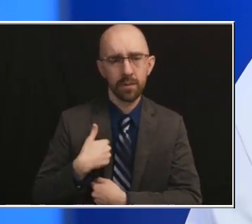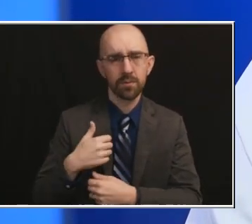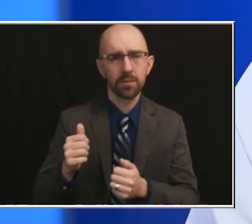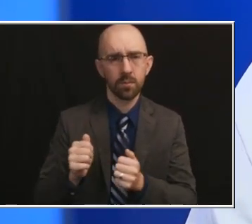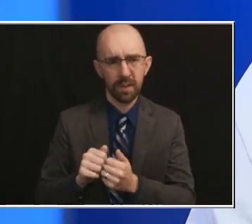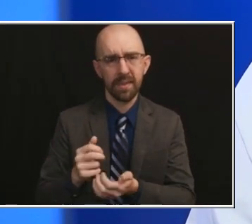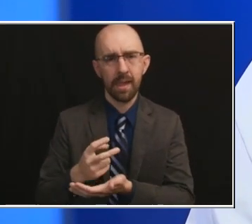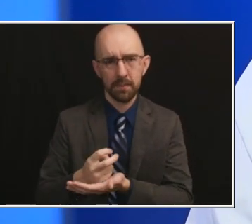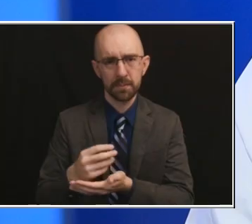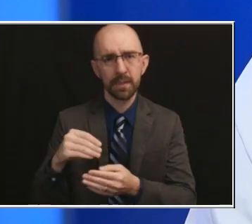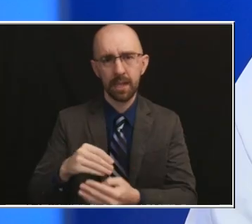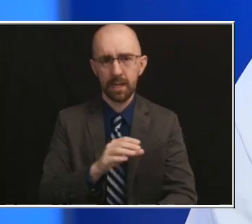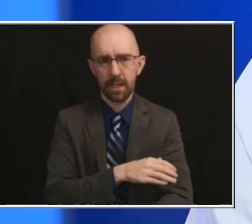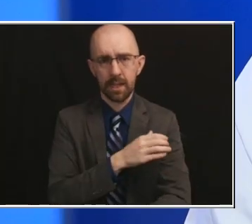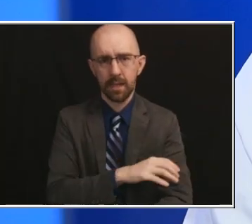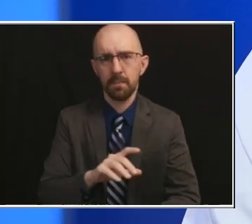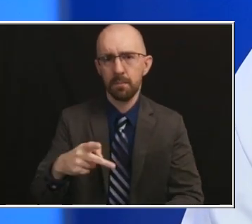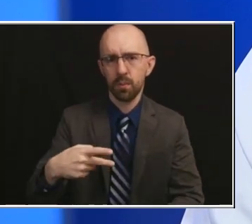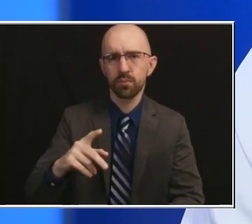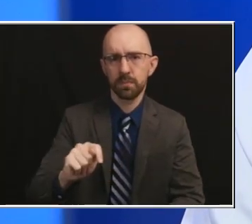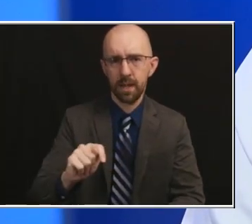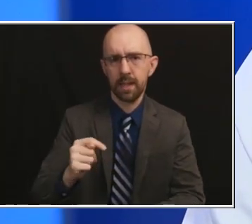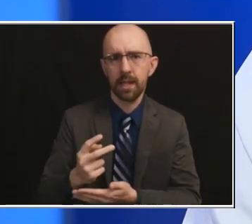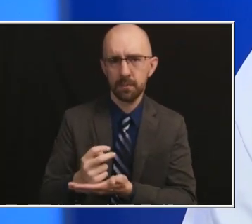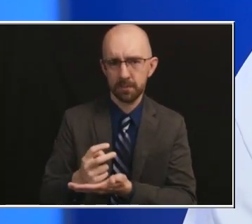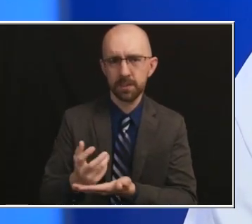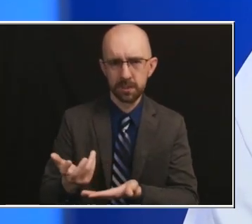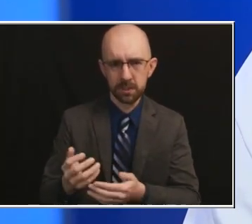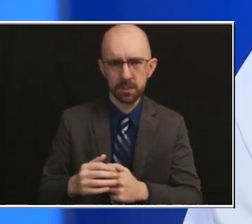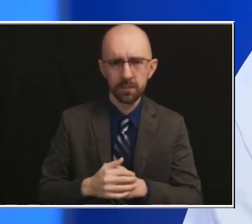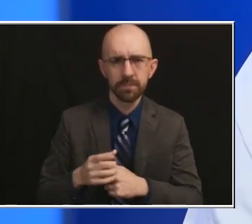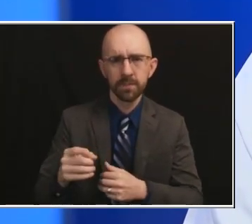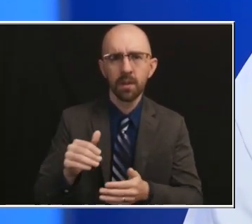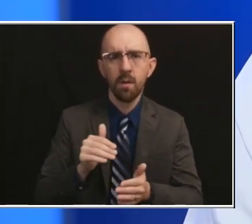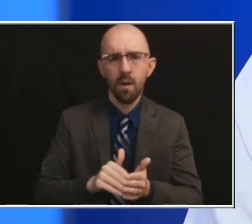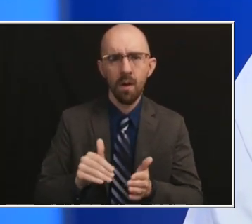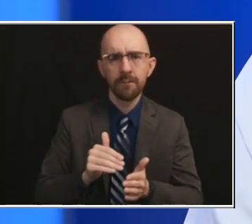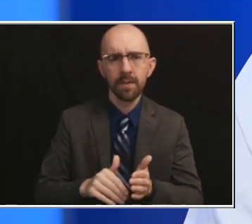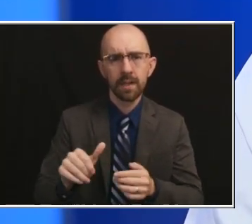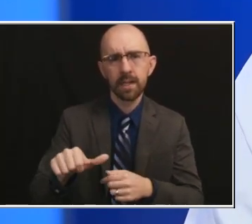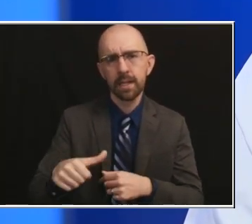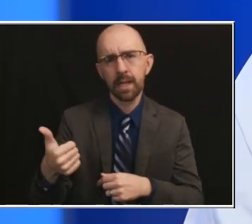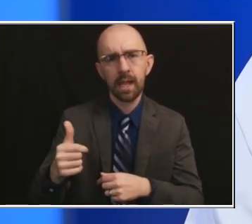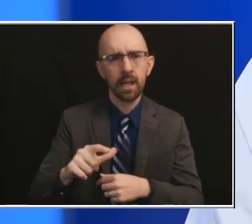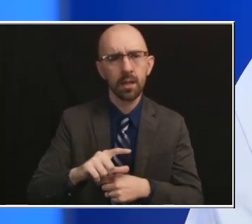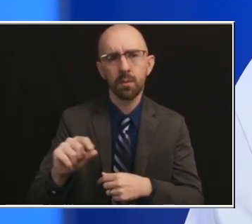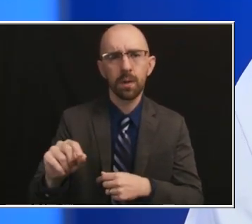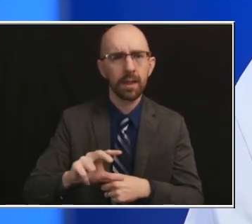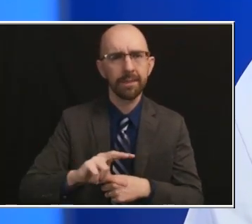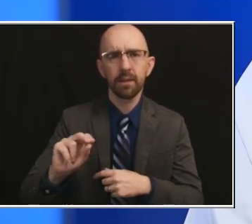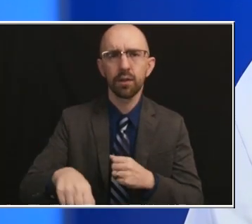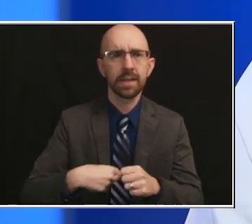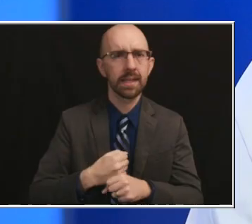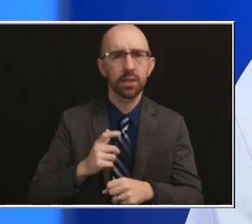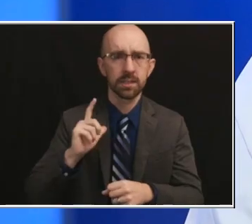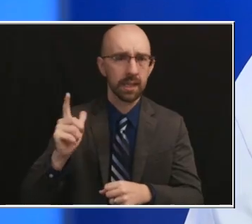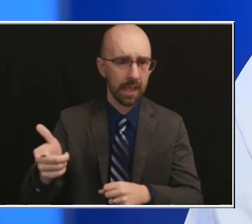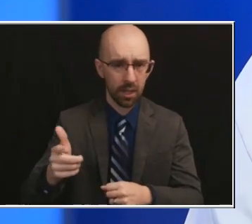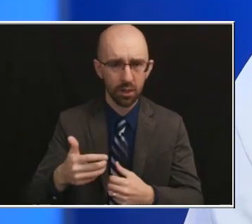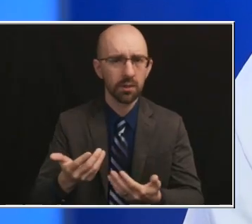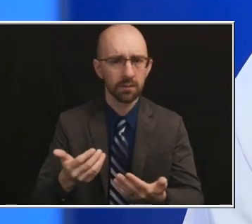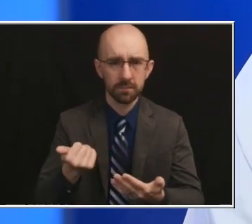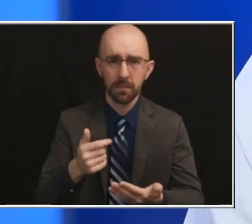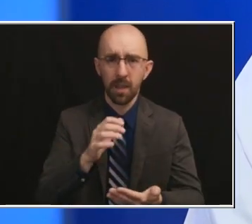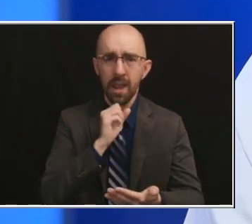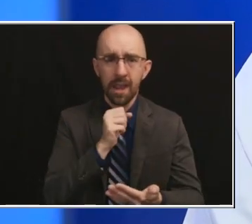clinic, post-traumatic epilepsy per se, they are often 10, 20, 30 years out. So they are 30, 40, or 50 years of age, and